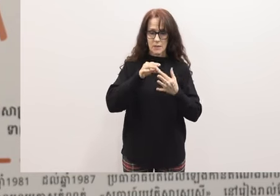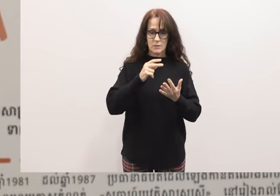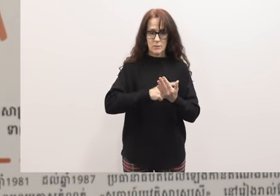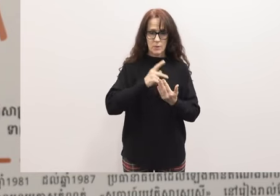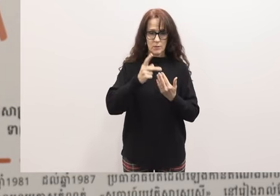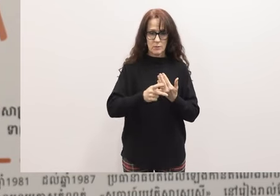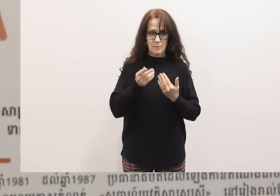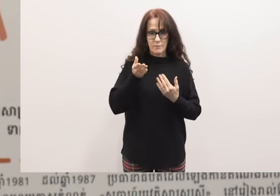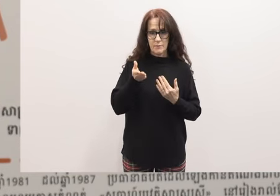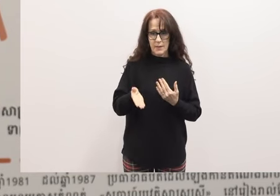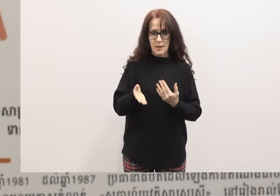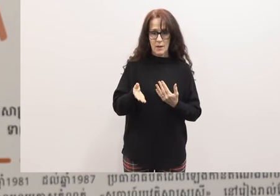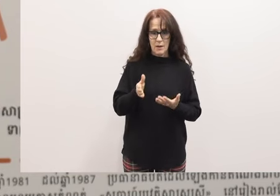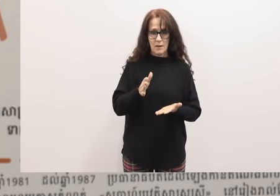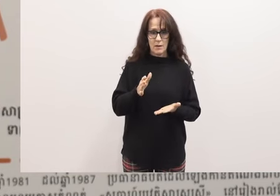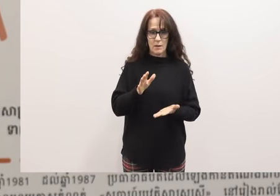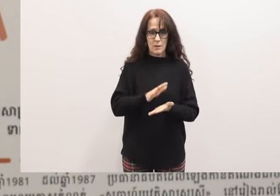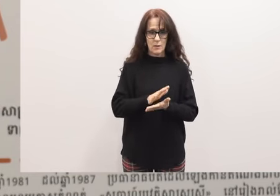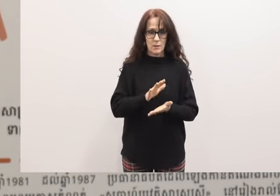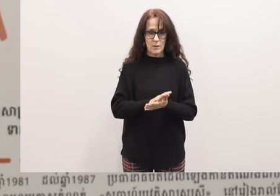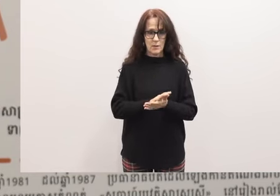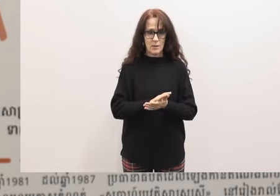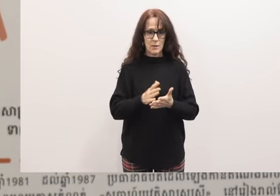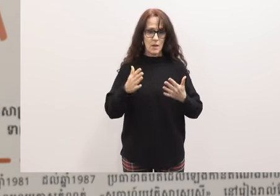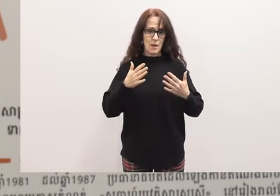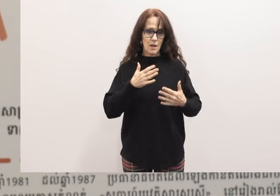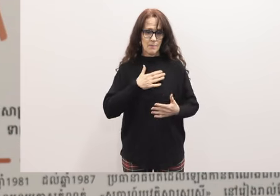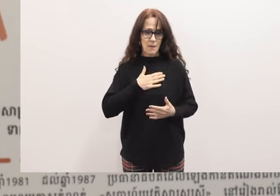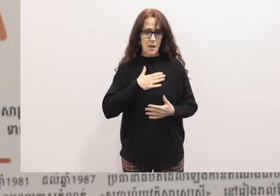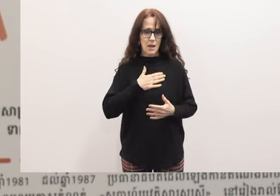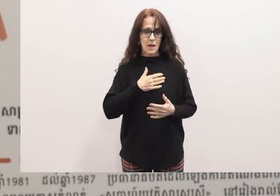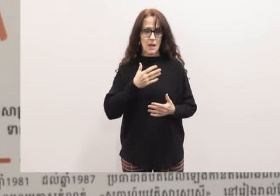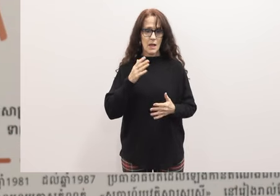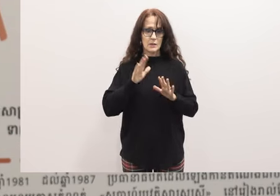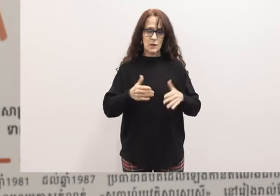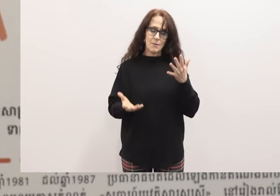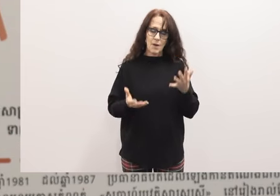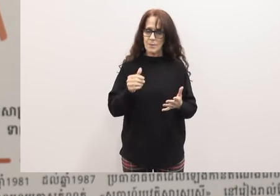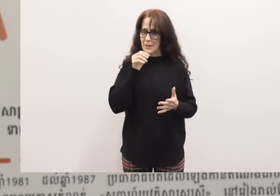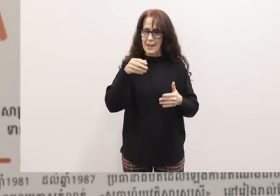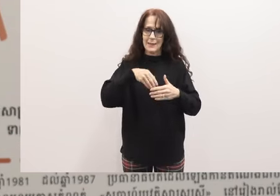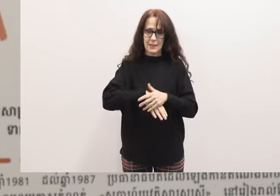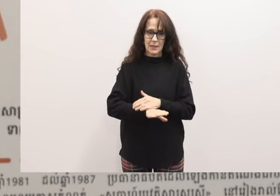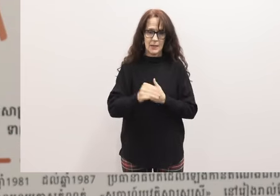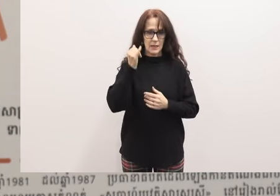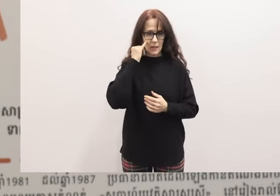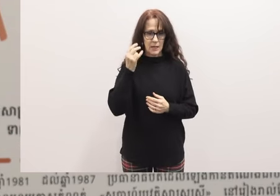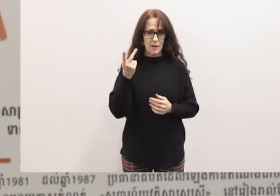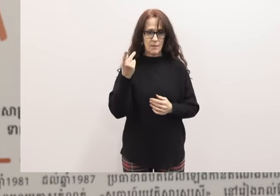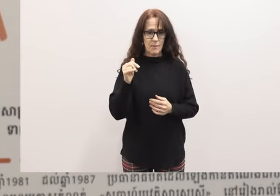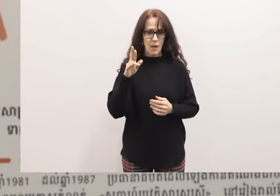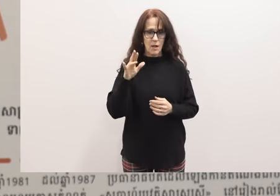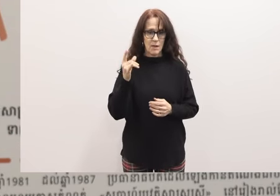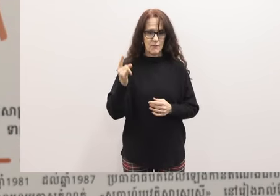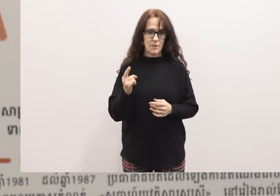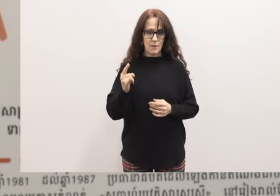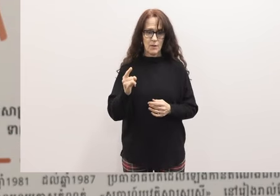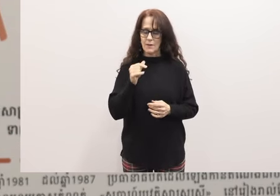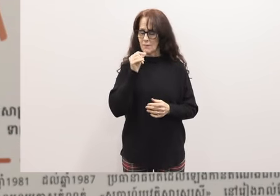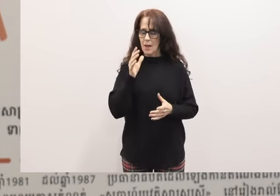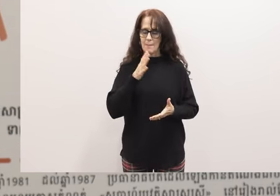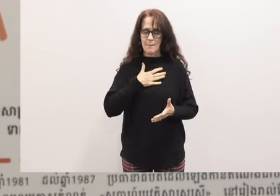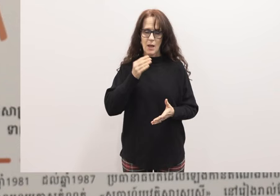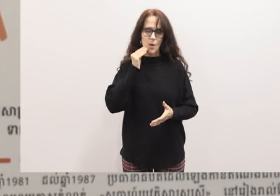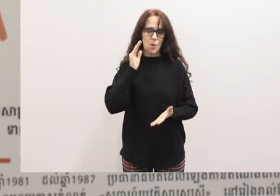program there at the school that my child would probably not get in if Poly was not the school of my residence.